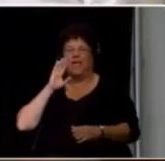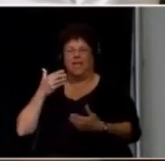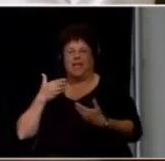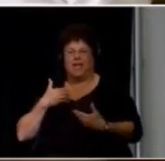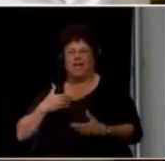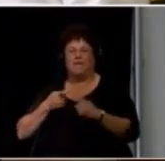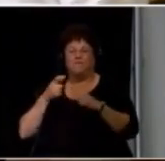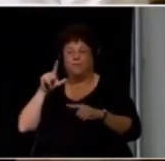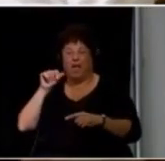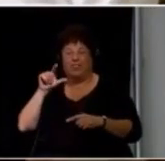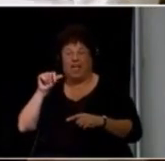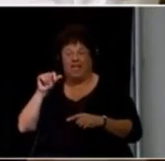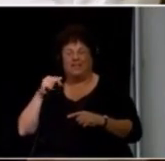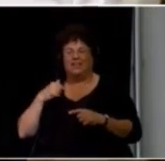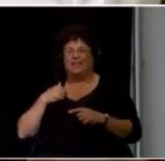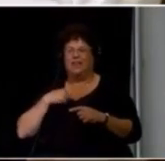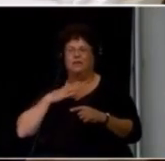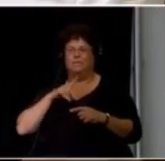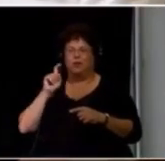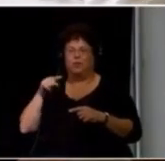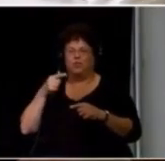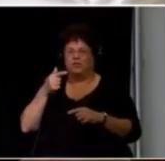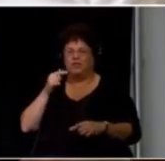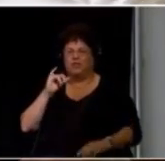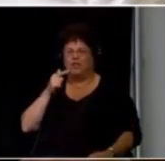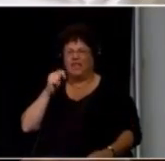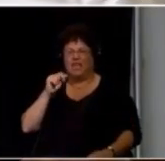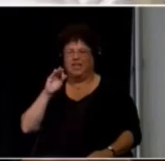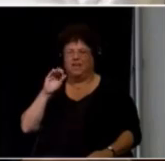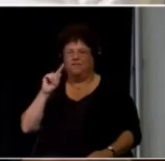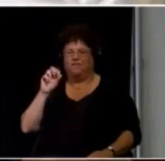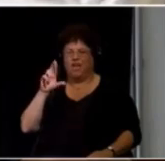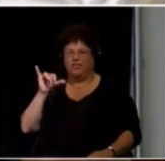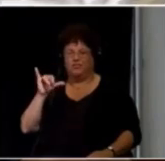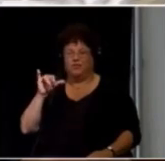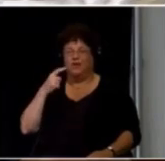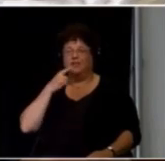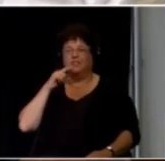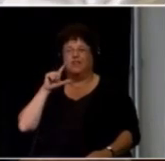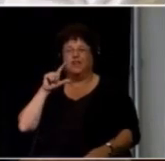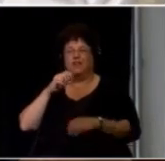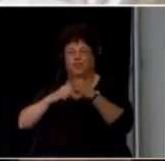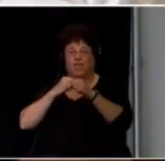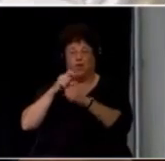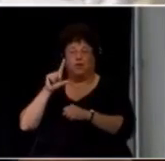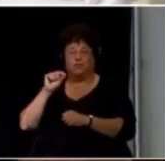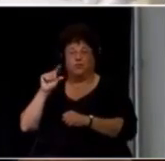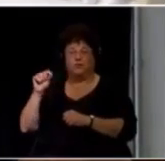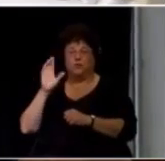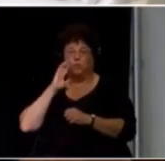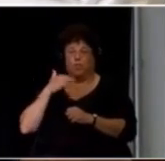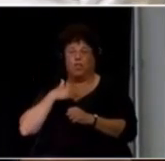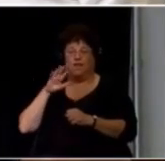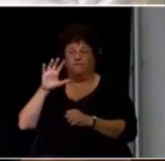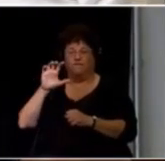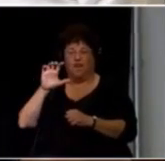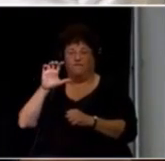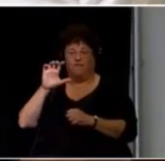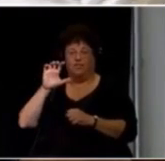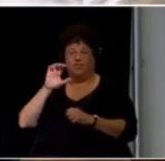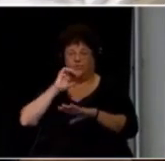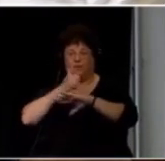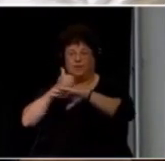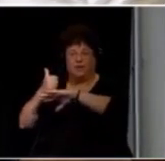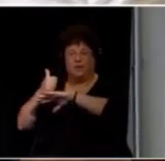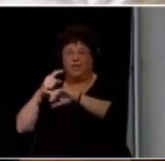Musa from LA. My question is on the Gigafactory. You said by 2020 that you're going to have more or less 500 units produced, but